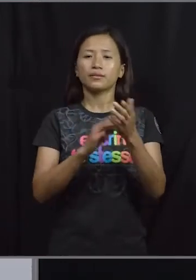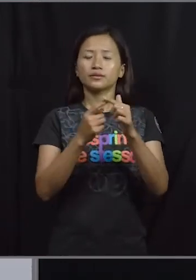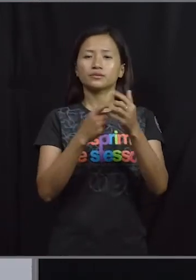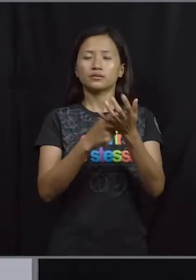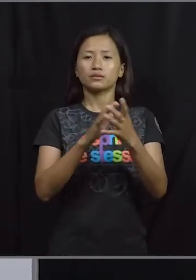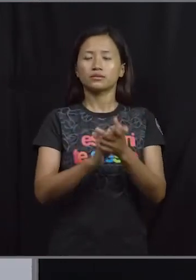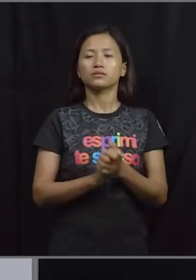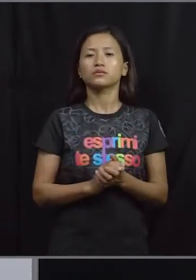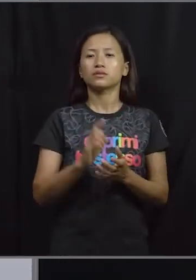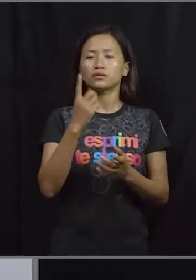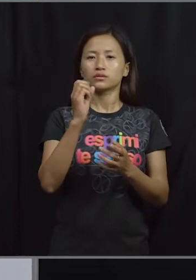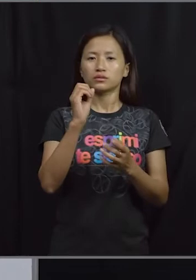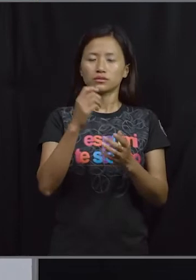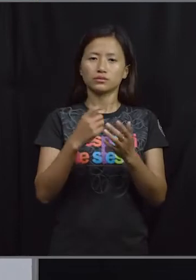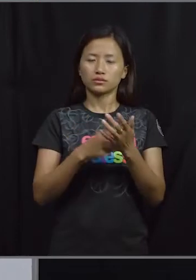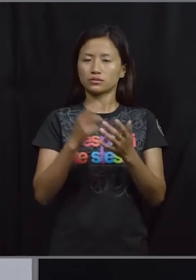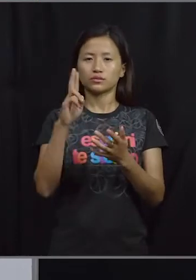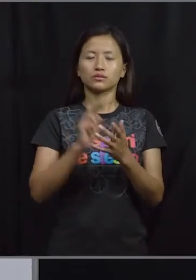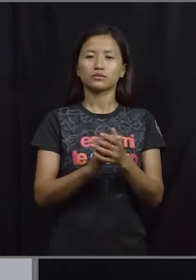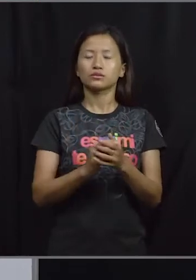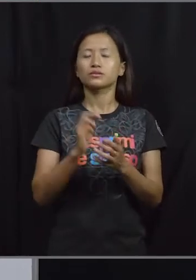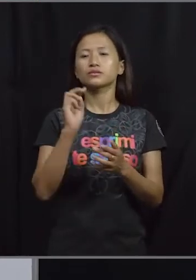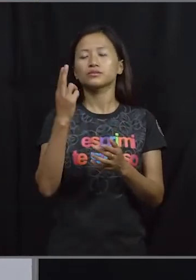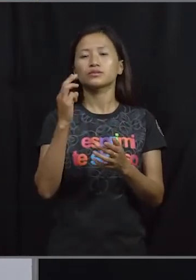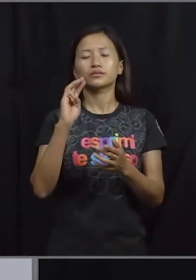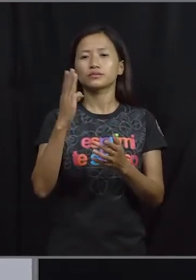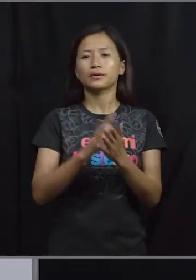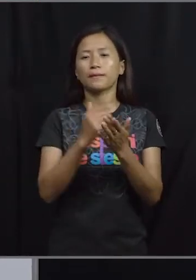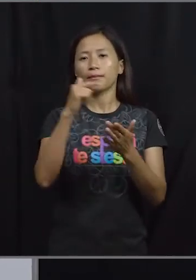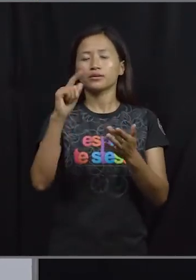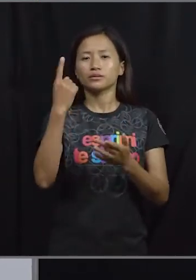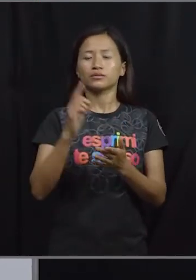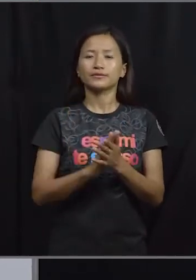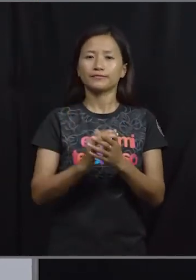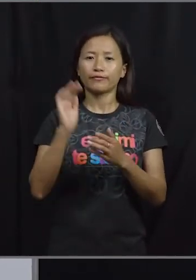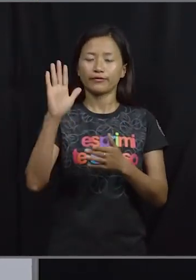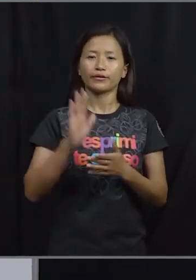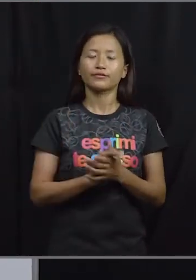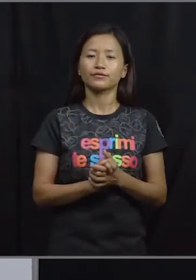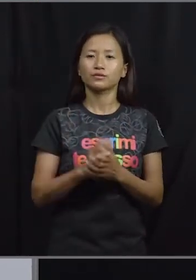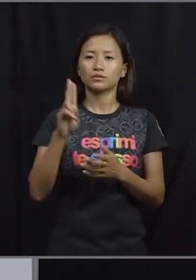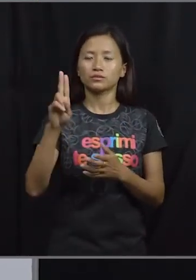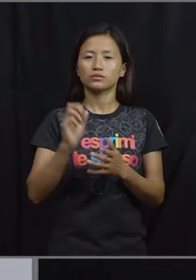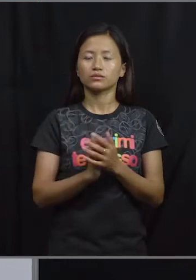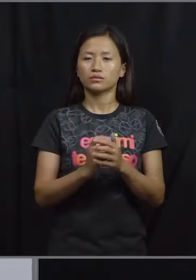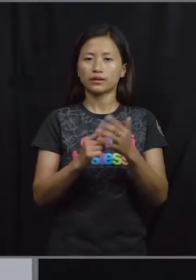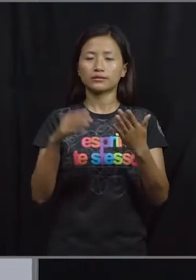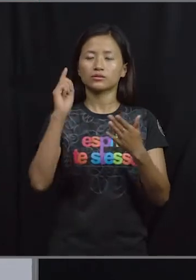1 0 2 3 -1 5 2 0